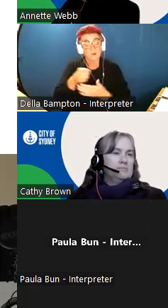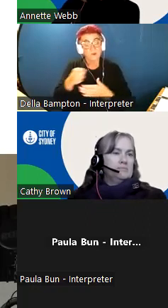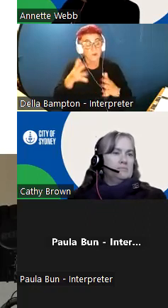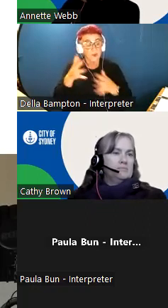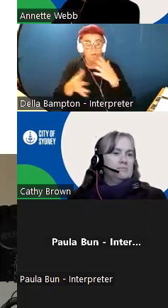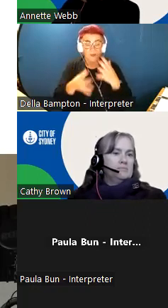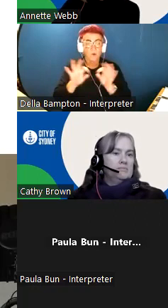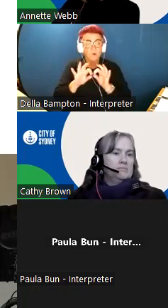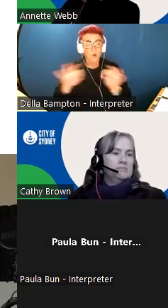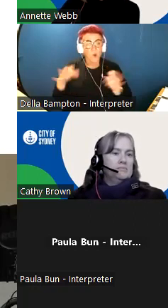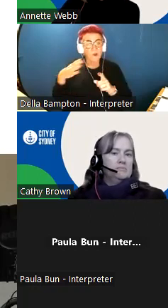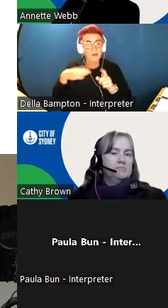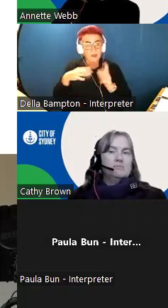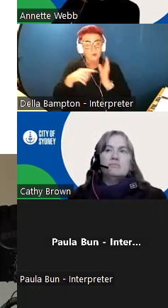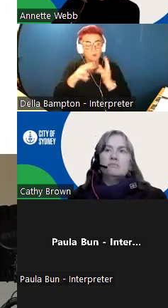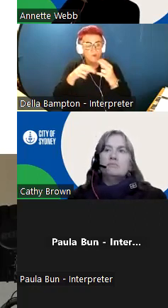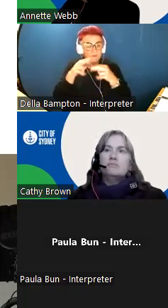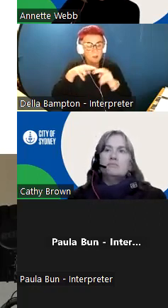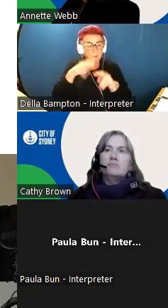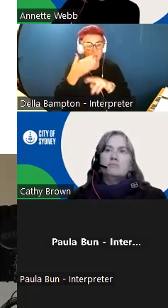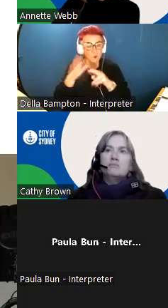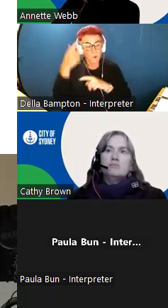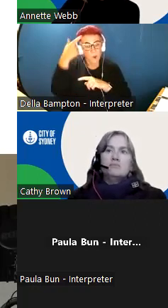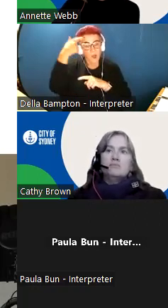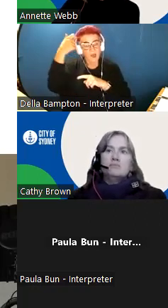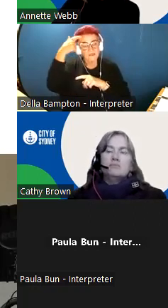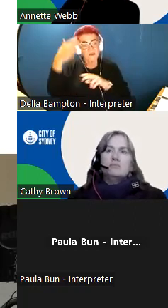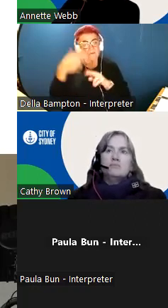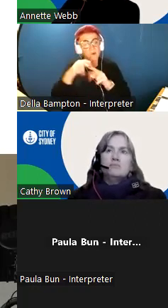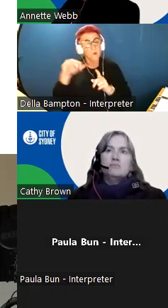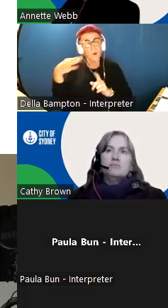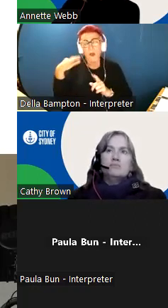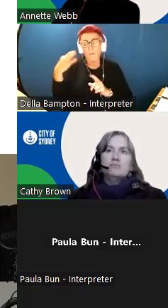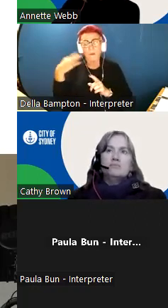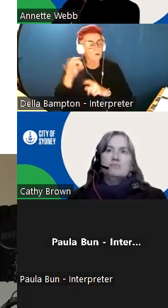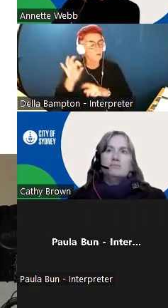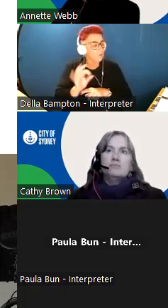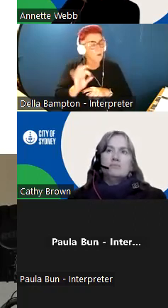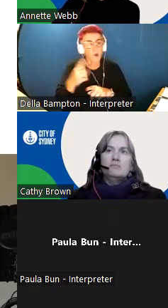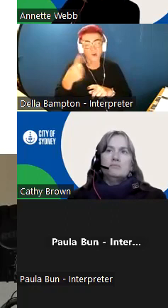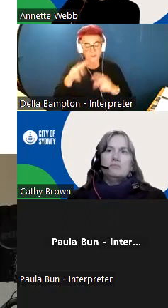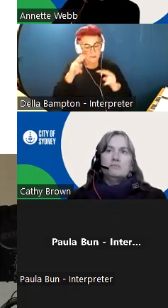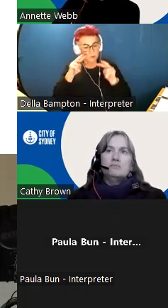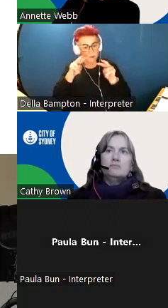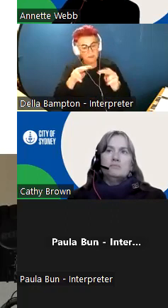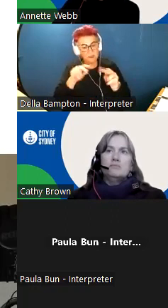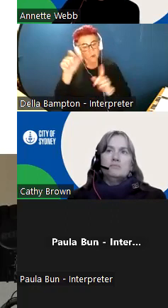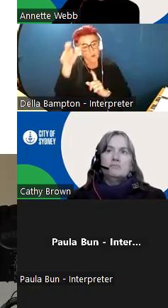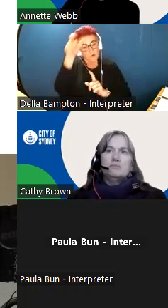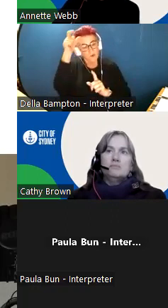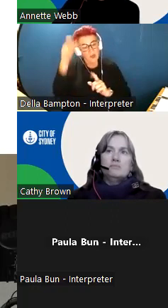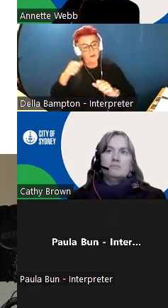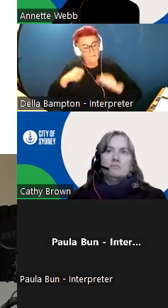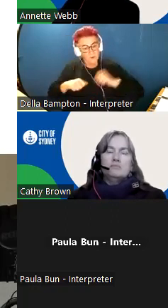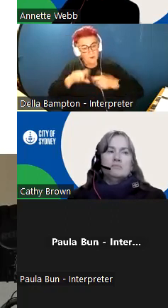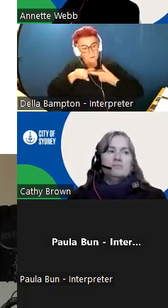don't need to develop a new idea or a new project for your to make an application. We just need to see that your creative practice is ongoing